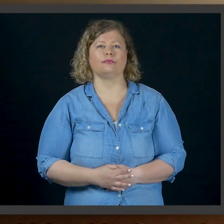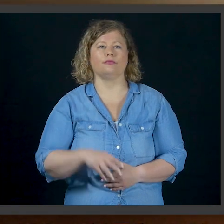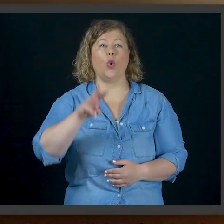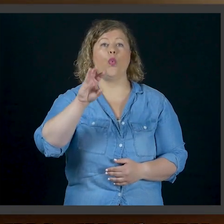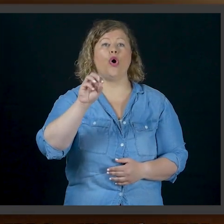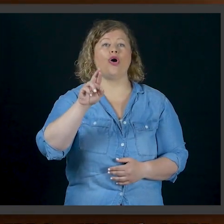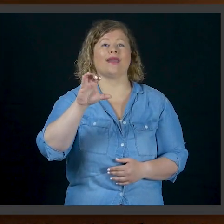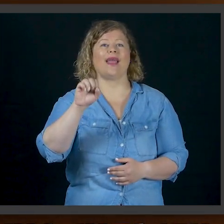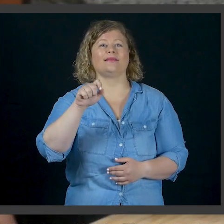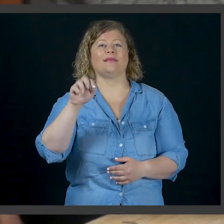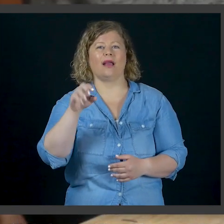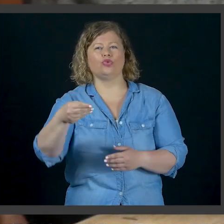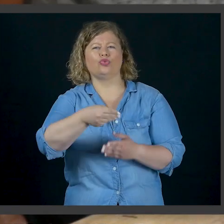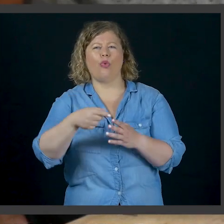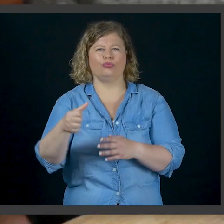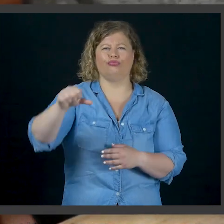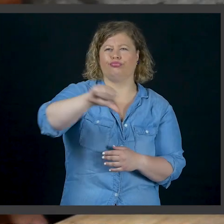a few drops of Worcester sauce,